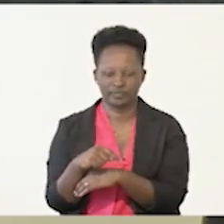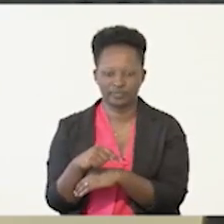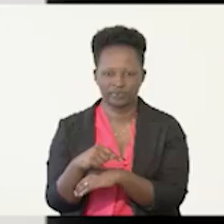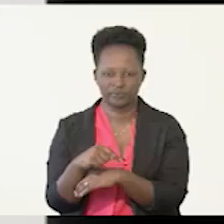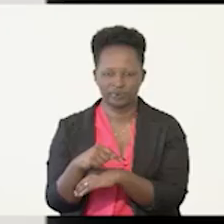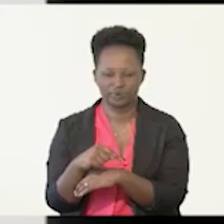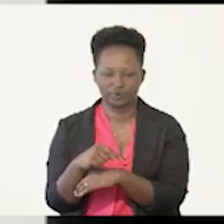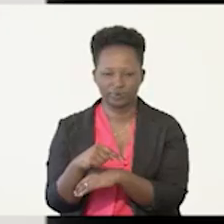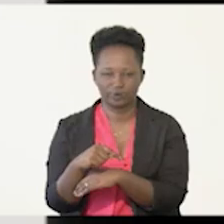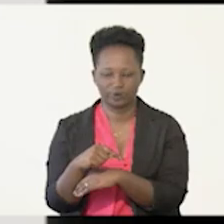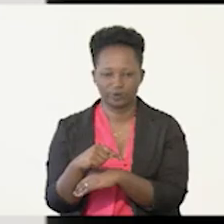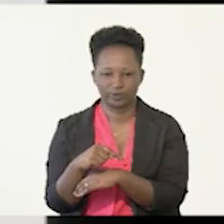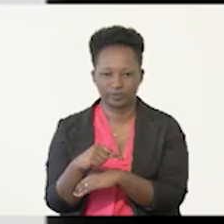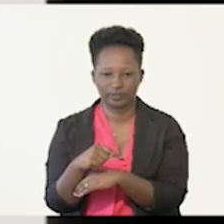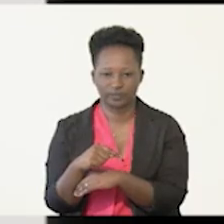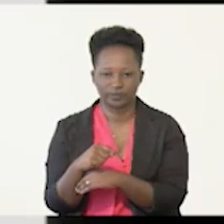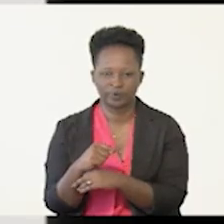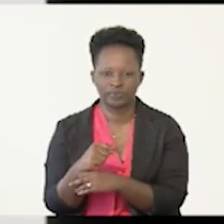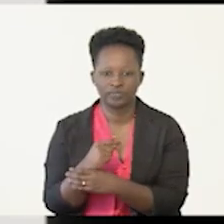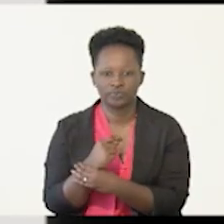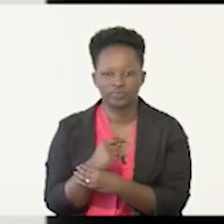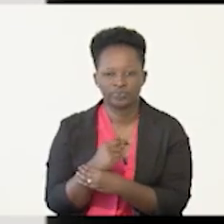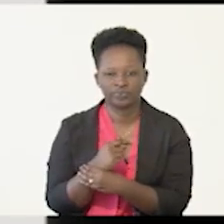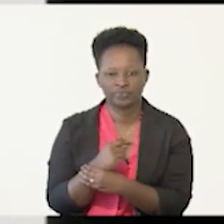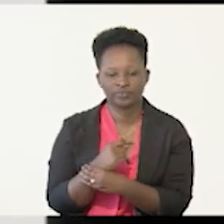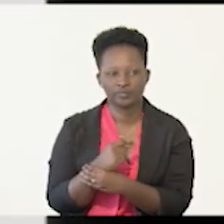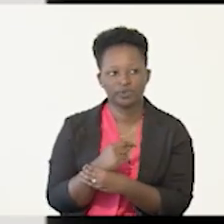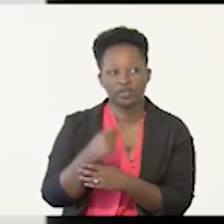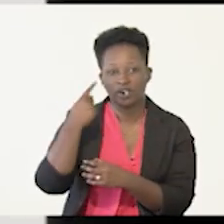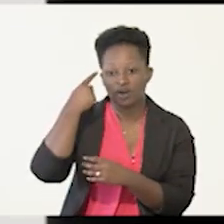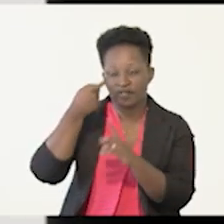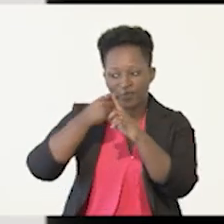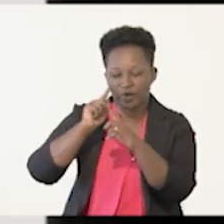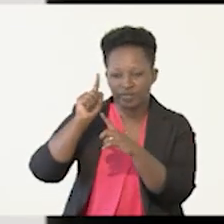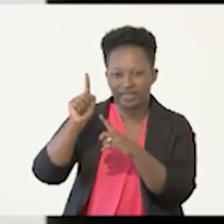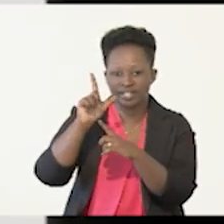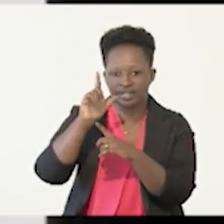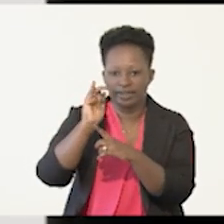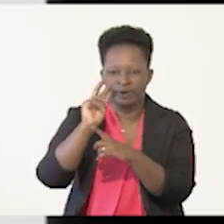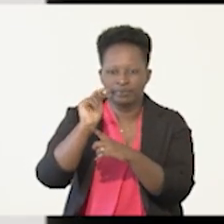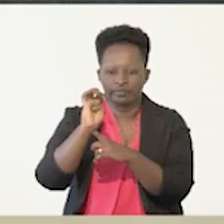They're asking us to find the disposable income. So from this linear equation given to you,